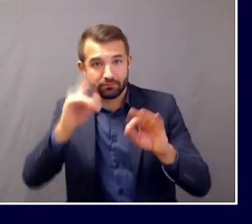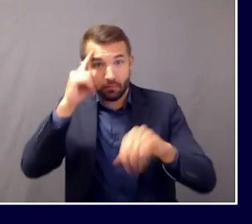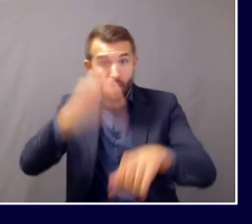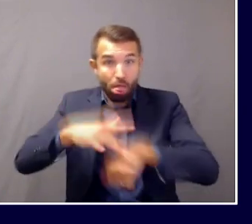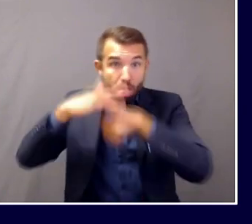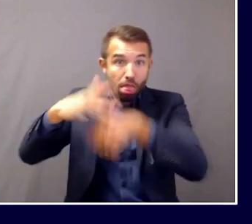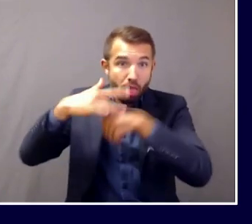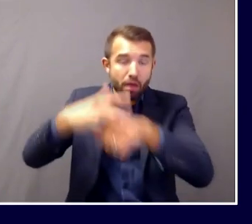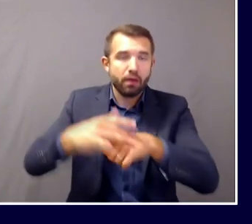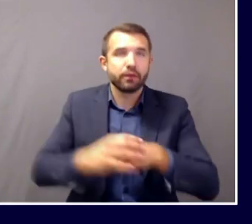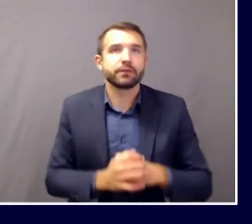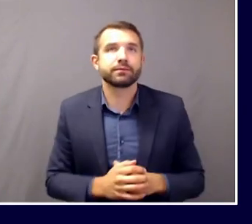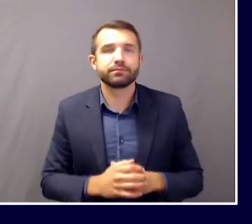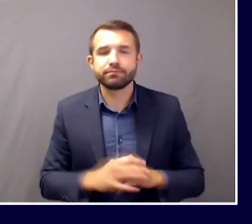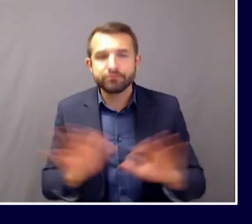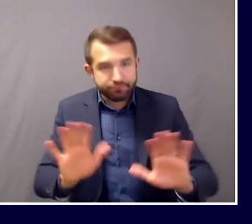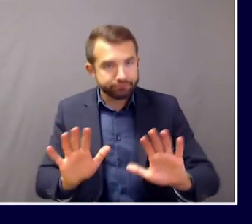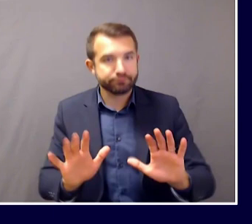Thank you.